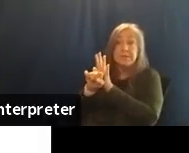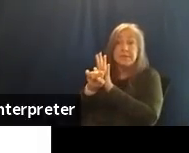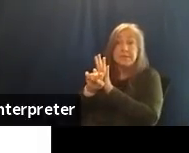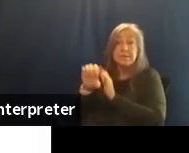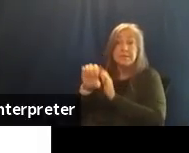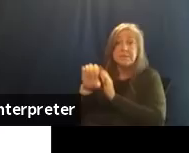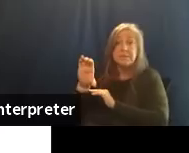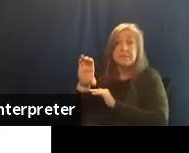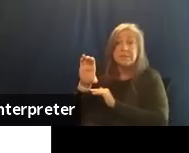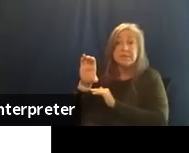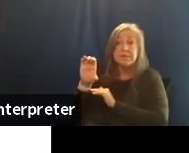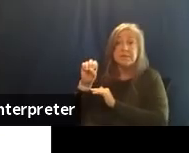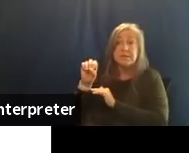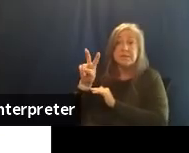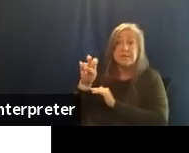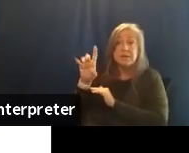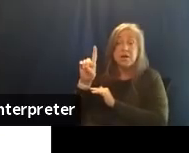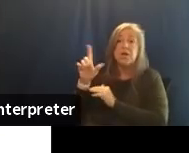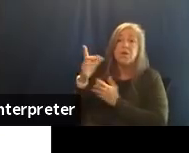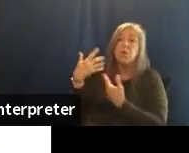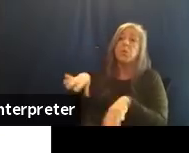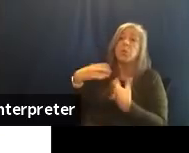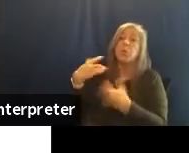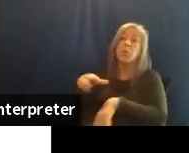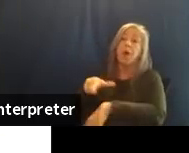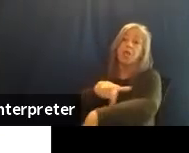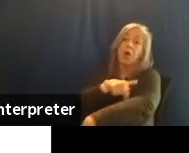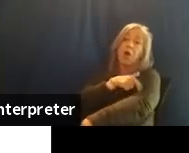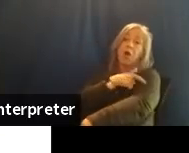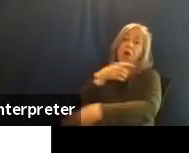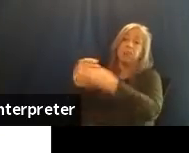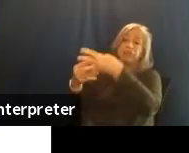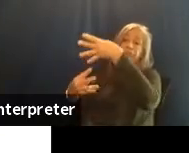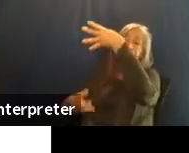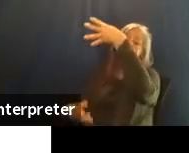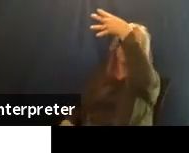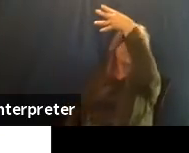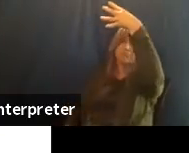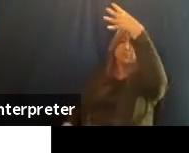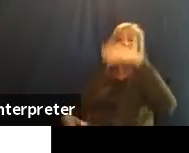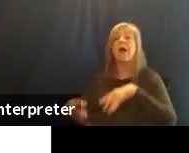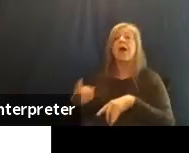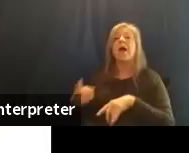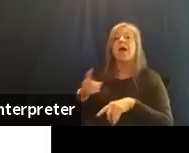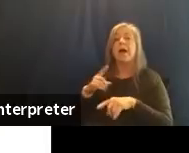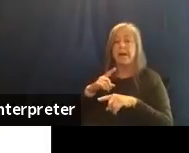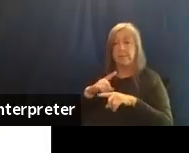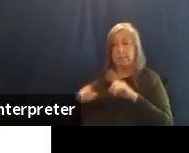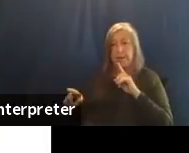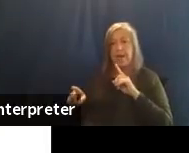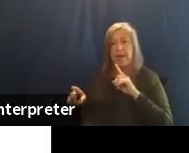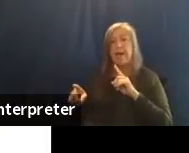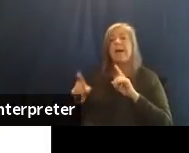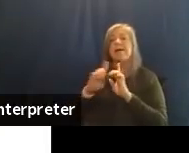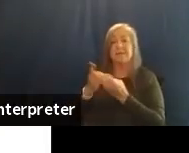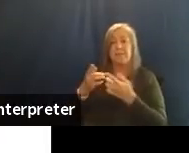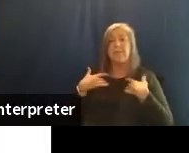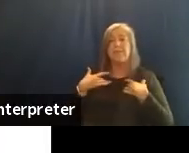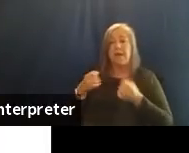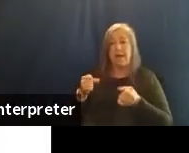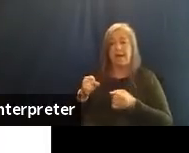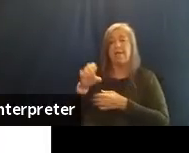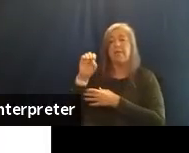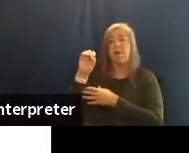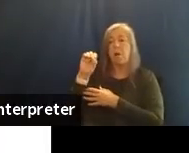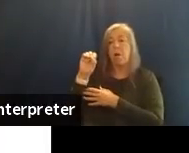a list that we have been asked to check on, and that's coming from Department of Health. OSPI reiterated that